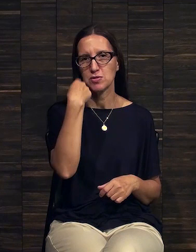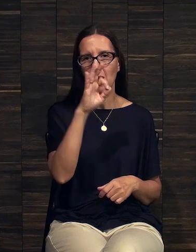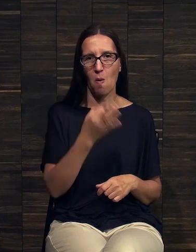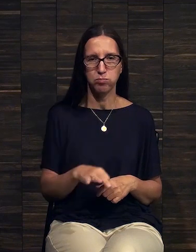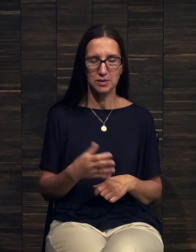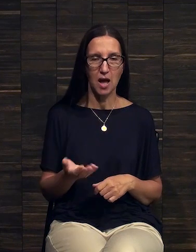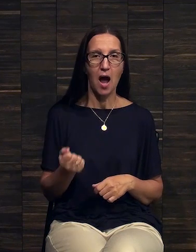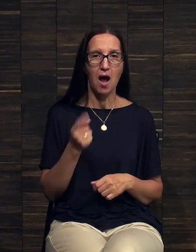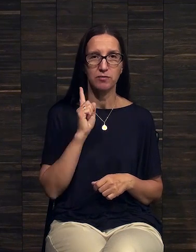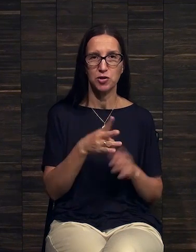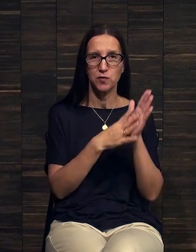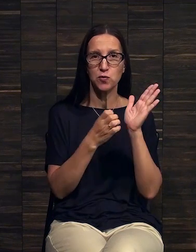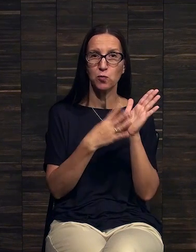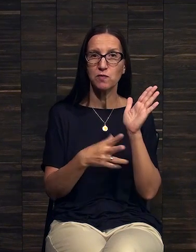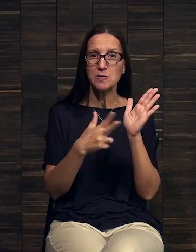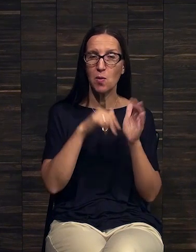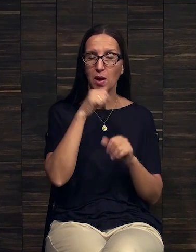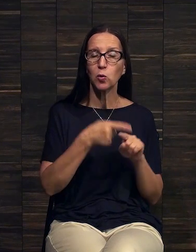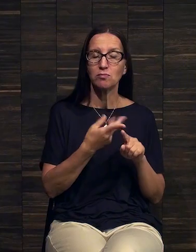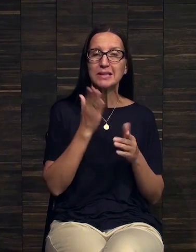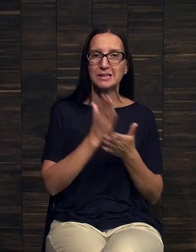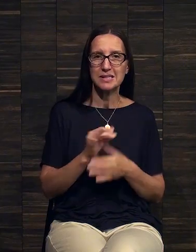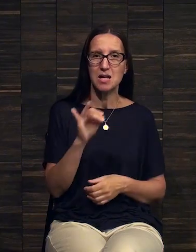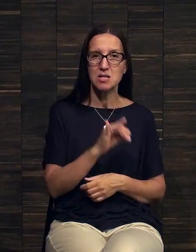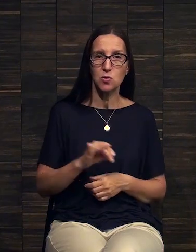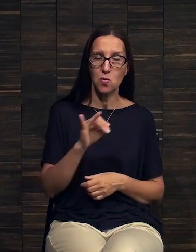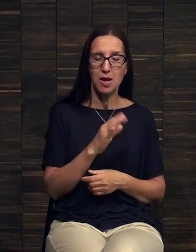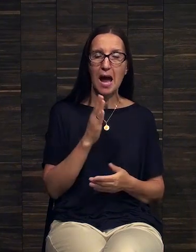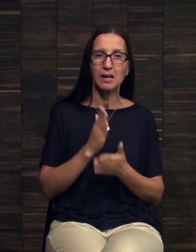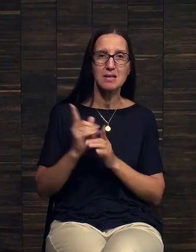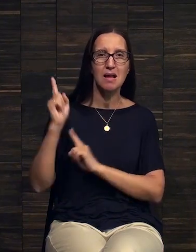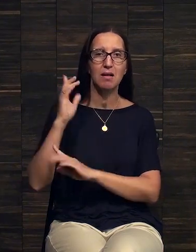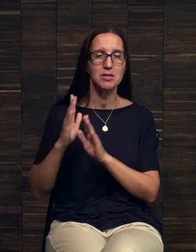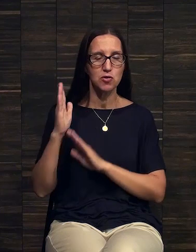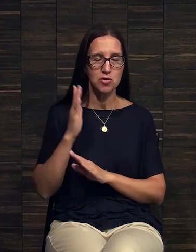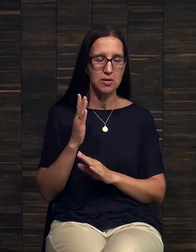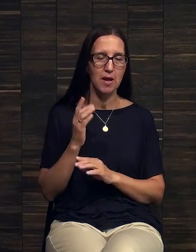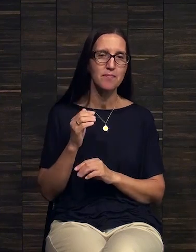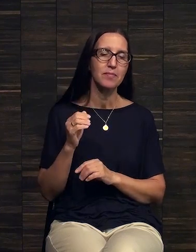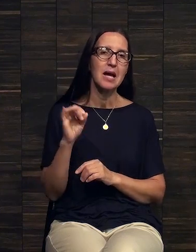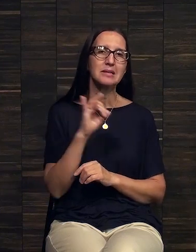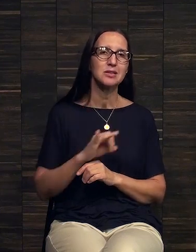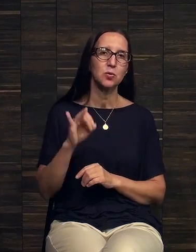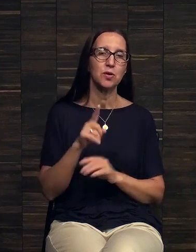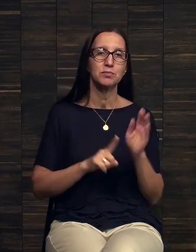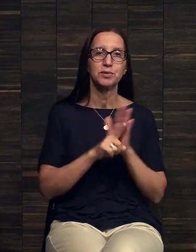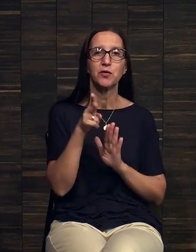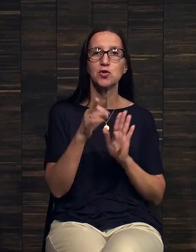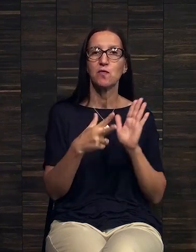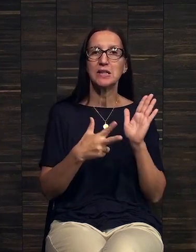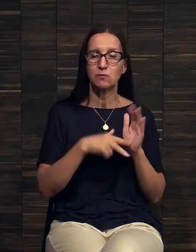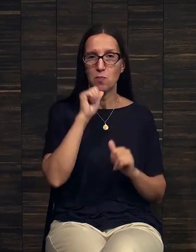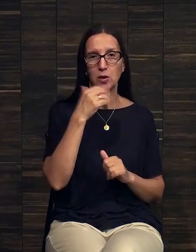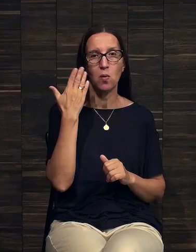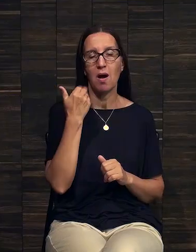human features. And in 1998 there was a history, there is a Holy Terror